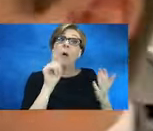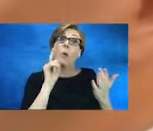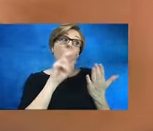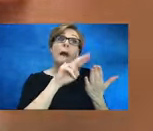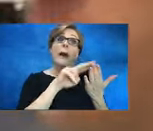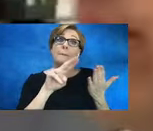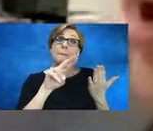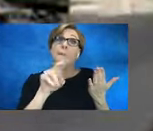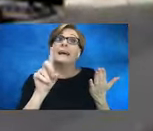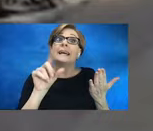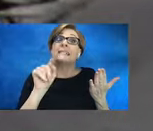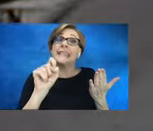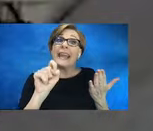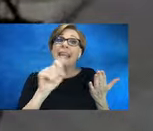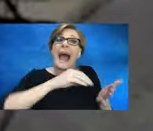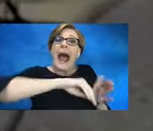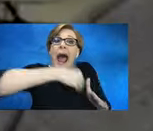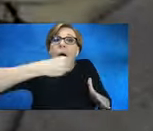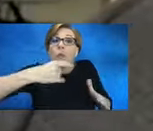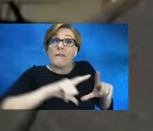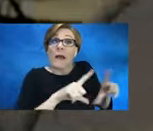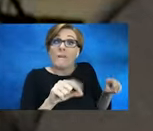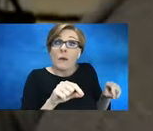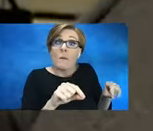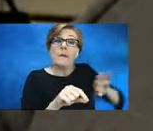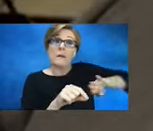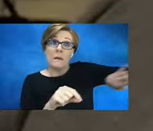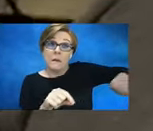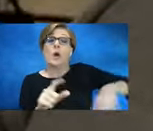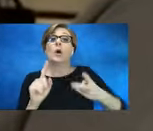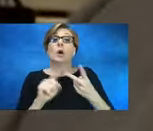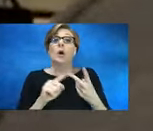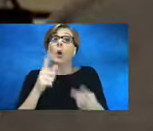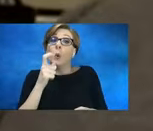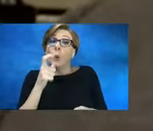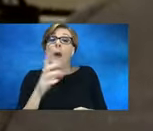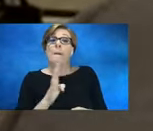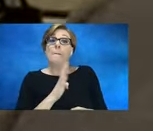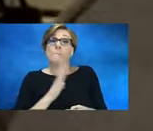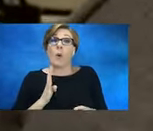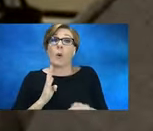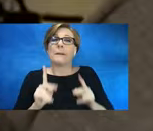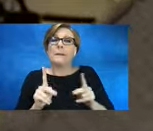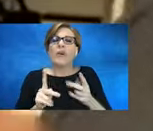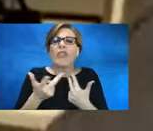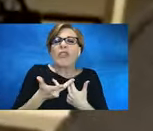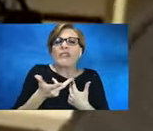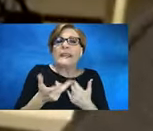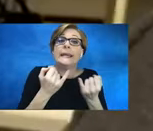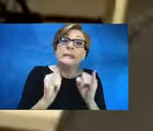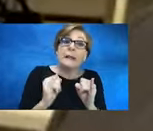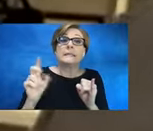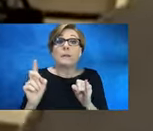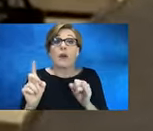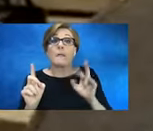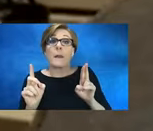identify the board members, the bipartisan team, Republican and Democrat working together that separated the ballot, the number of